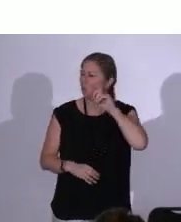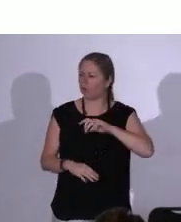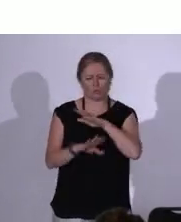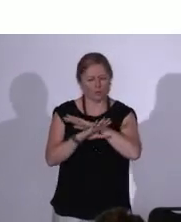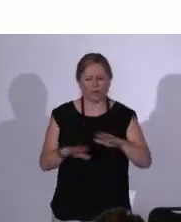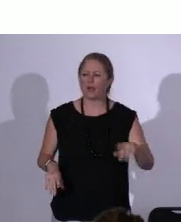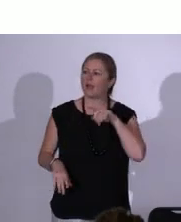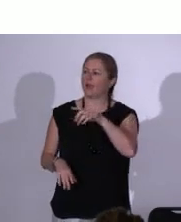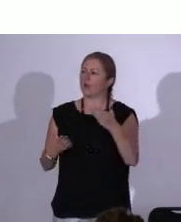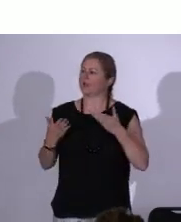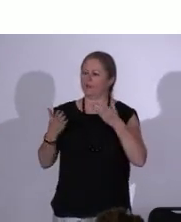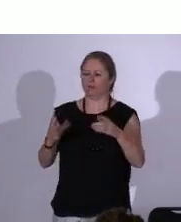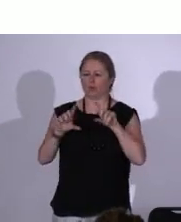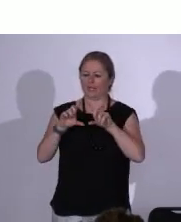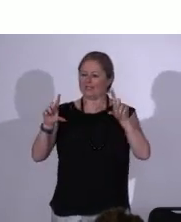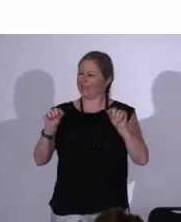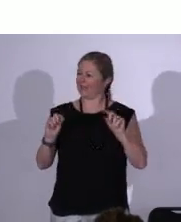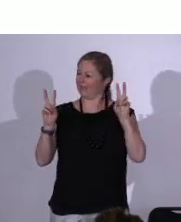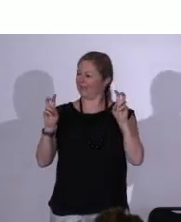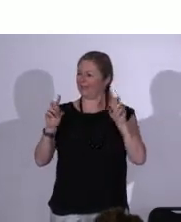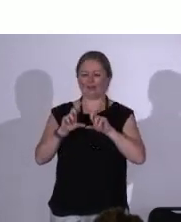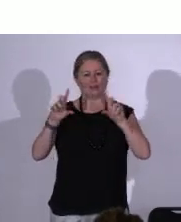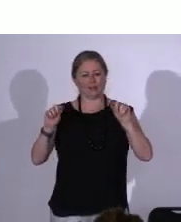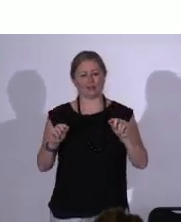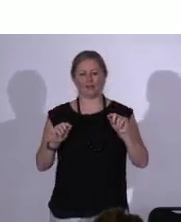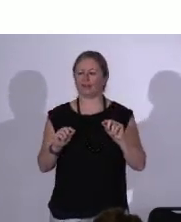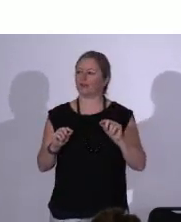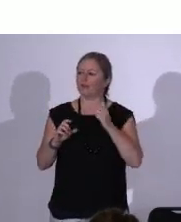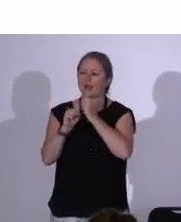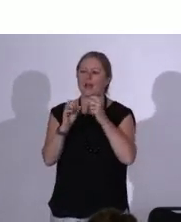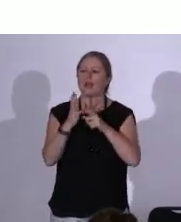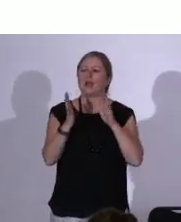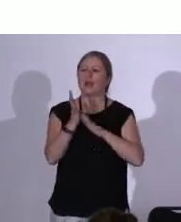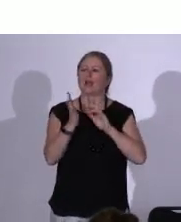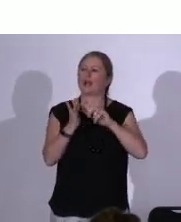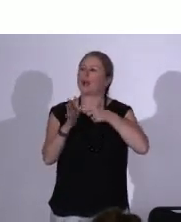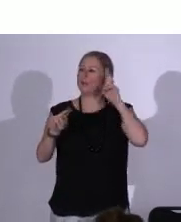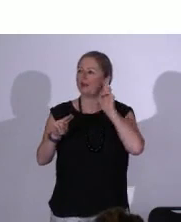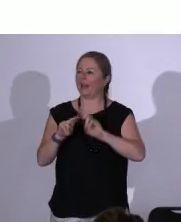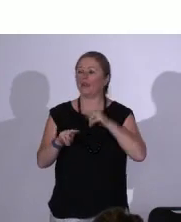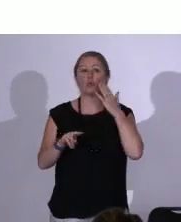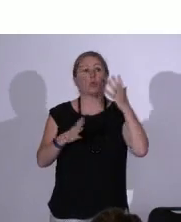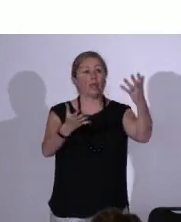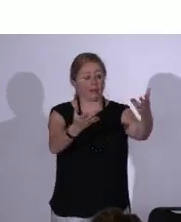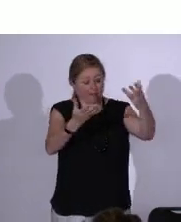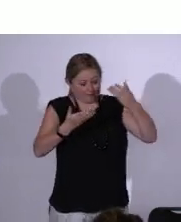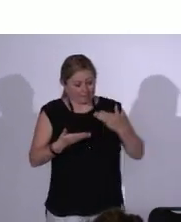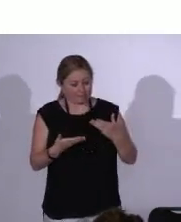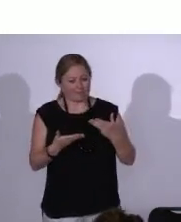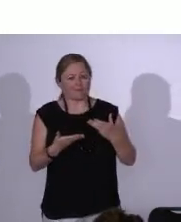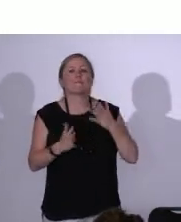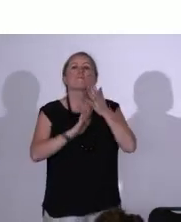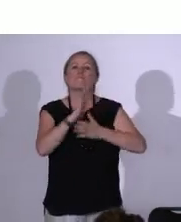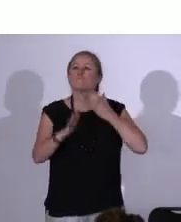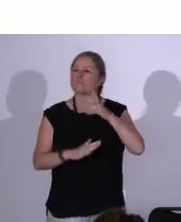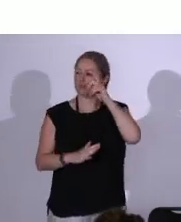you're given a ticket, and that ticket was in the shape of a gum leaf. And once you receive that gum leaf, then you're able to access